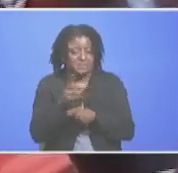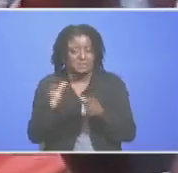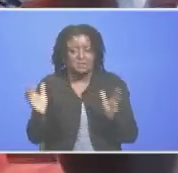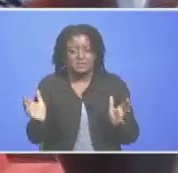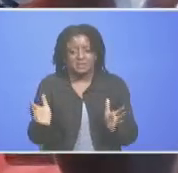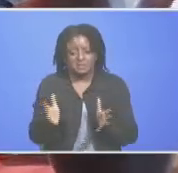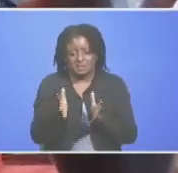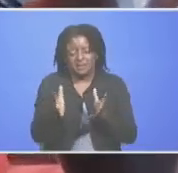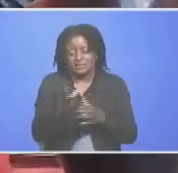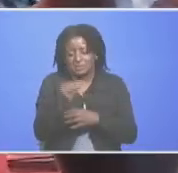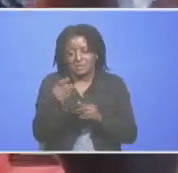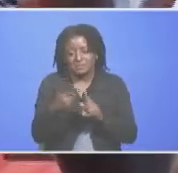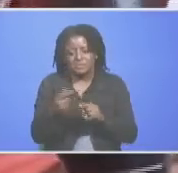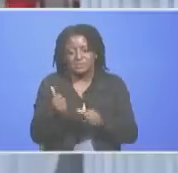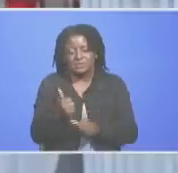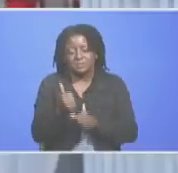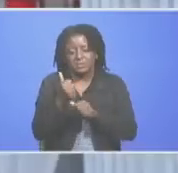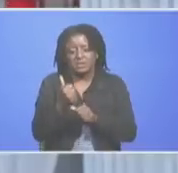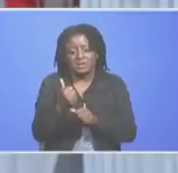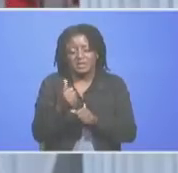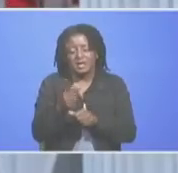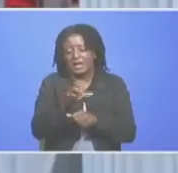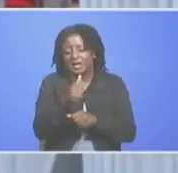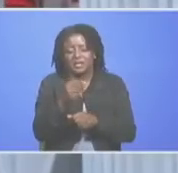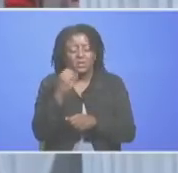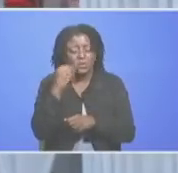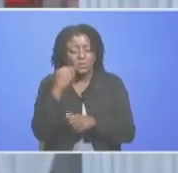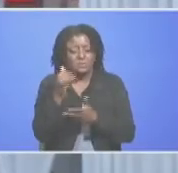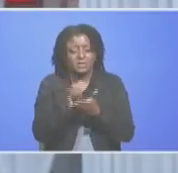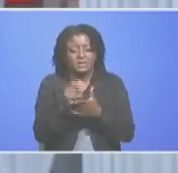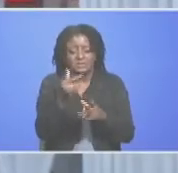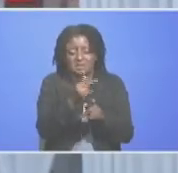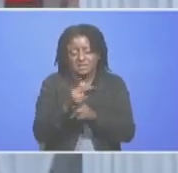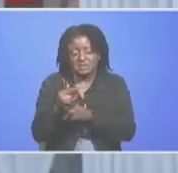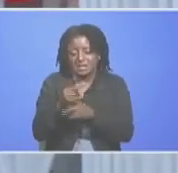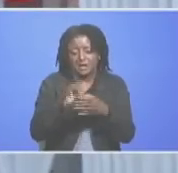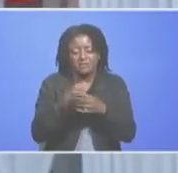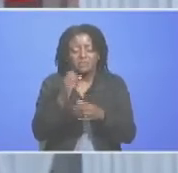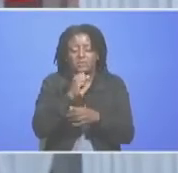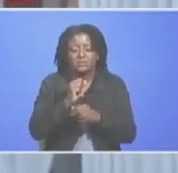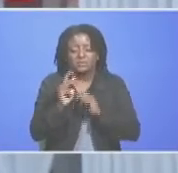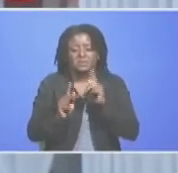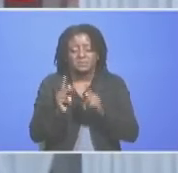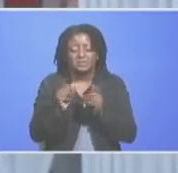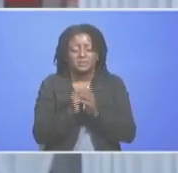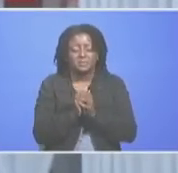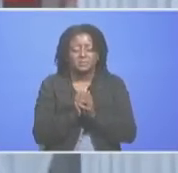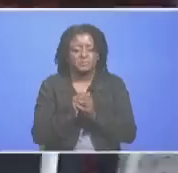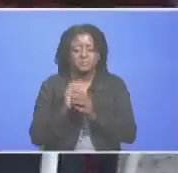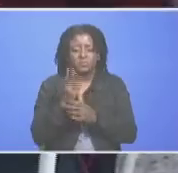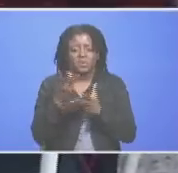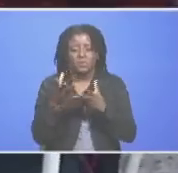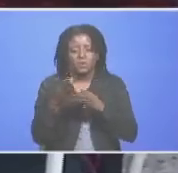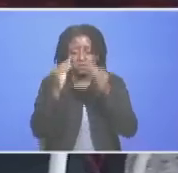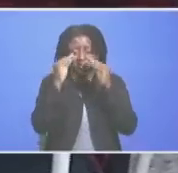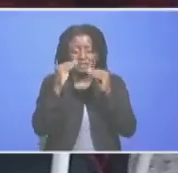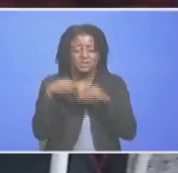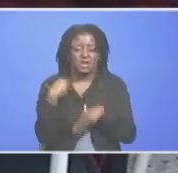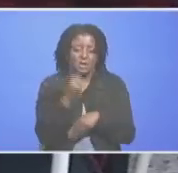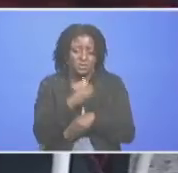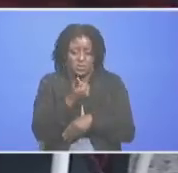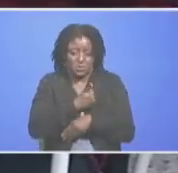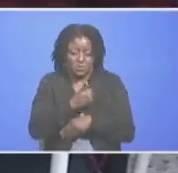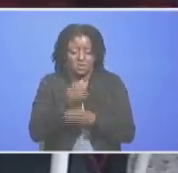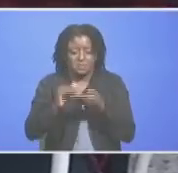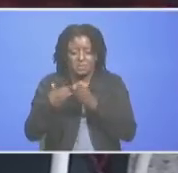takes care of our precious pearls. We want to be able to sensitize our own community at Grace that you